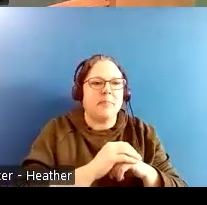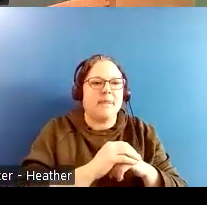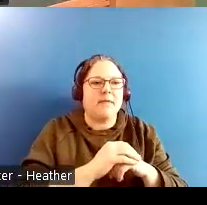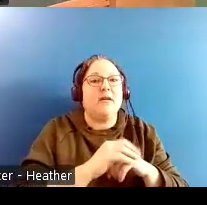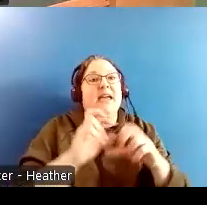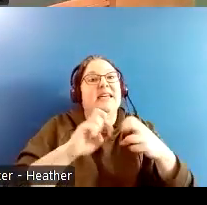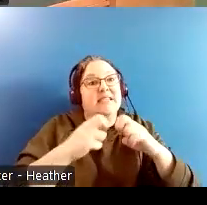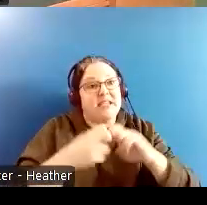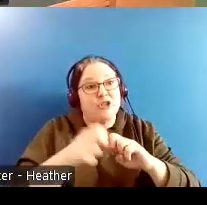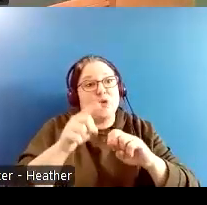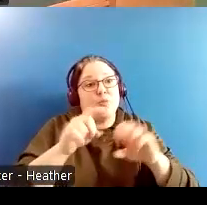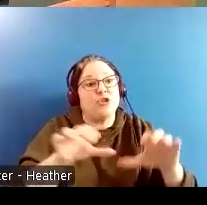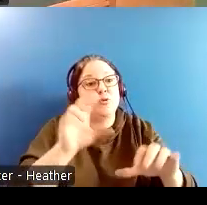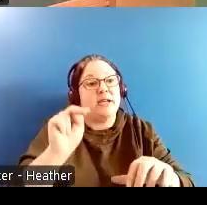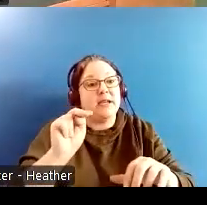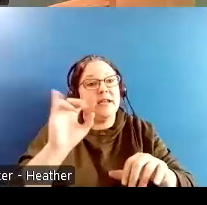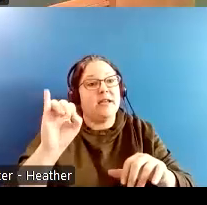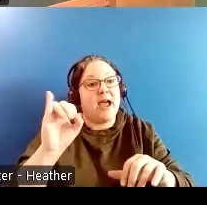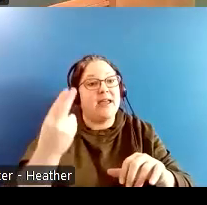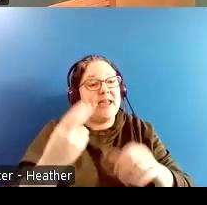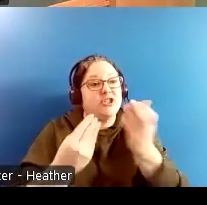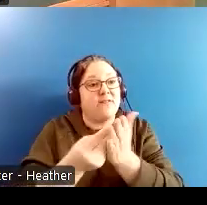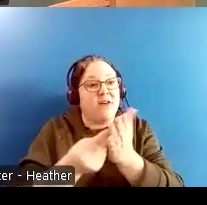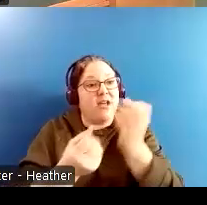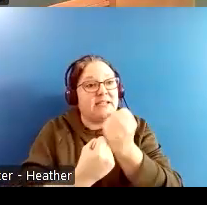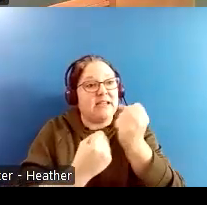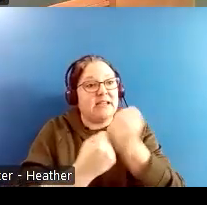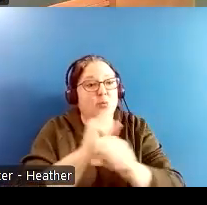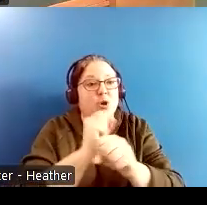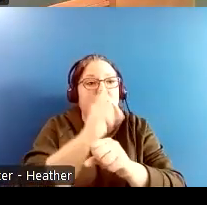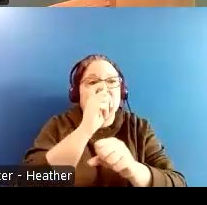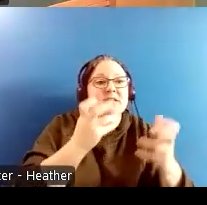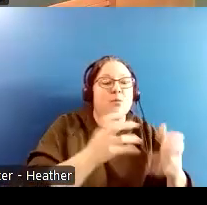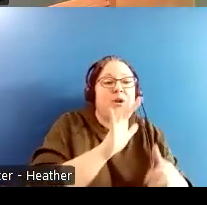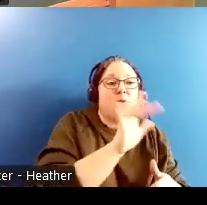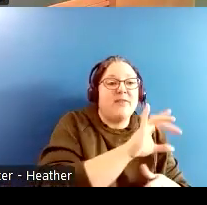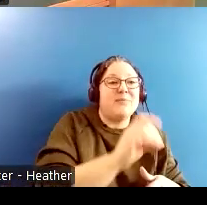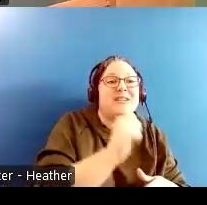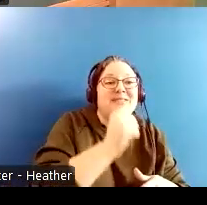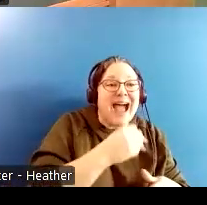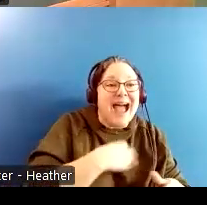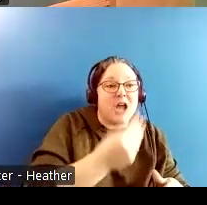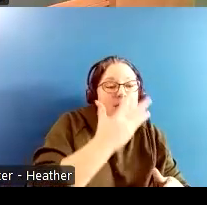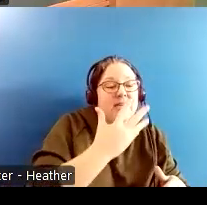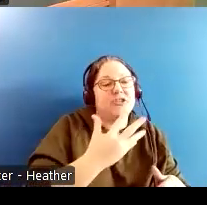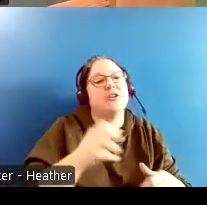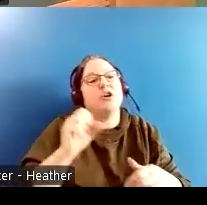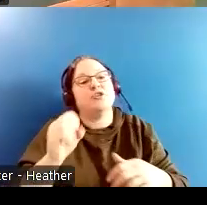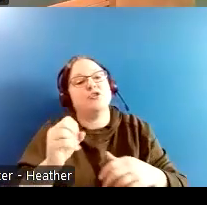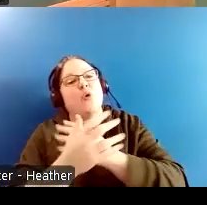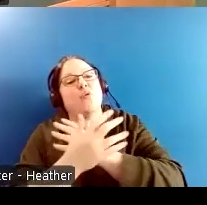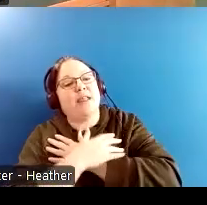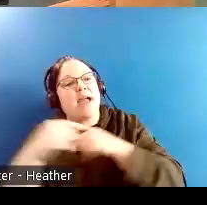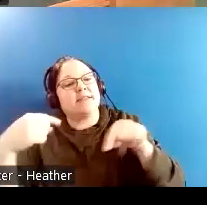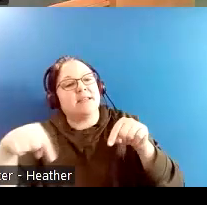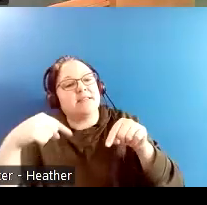doing NIH-funded work because they want to get at least 25% non-Caucasian. So in the RELAX trial, we did 26%